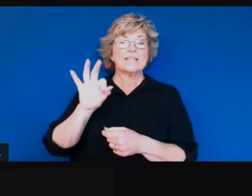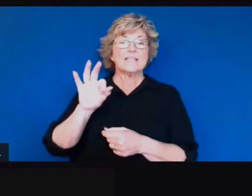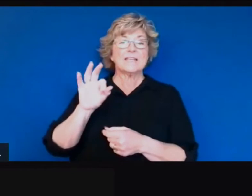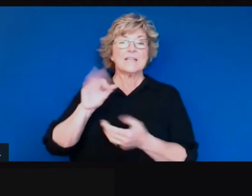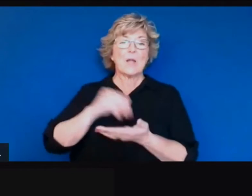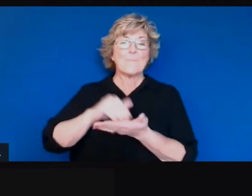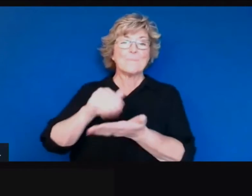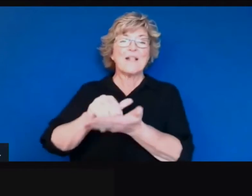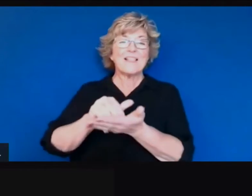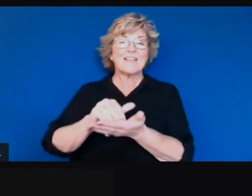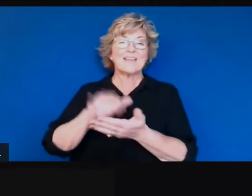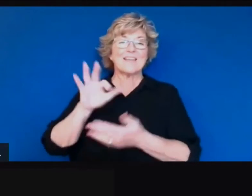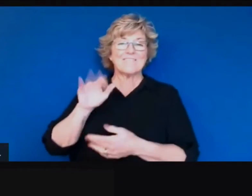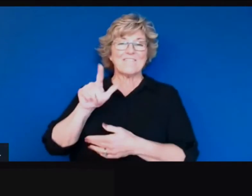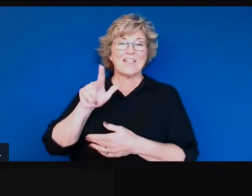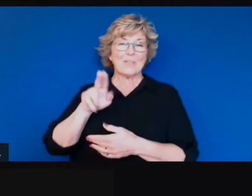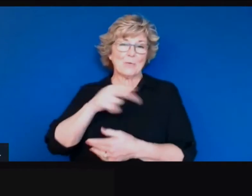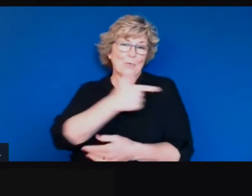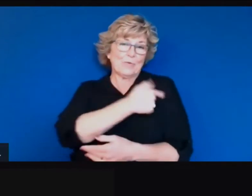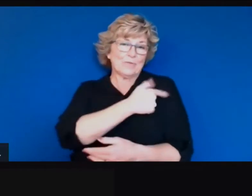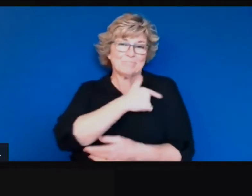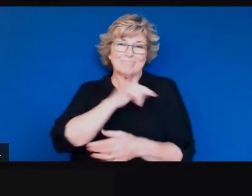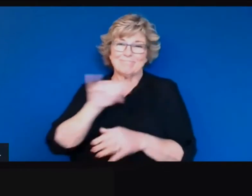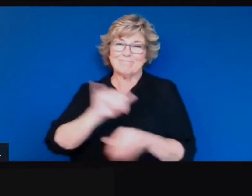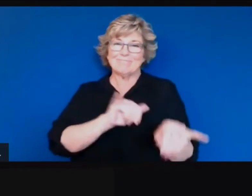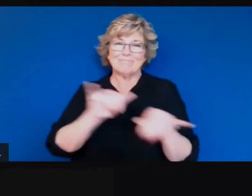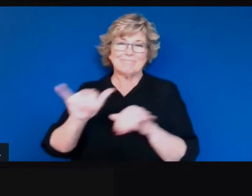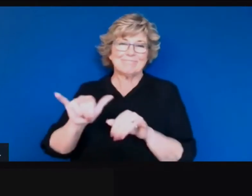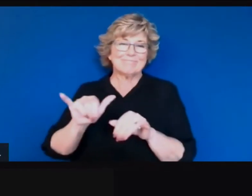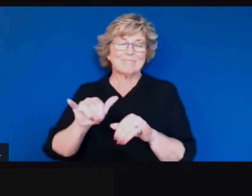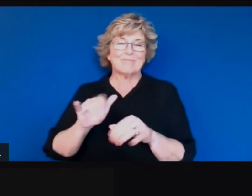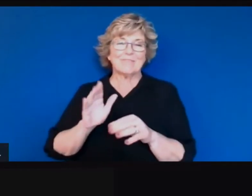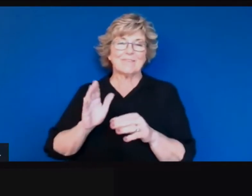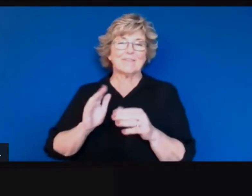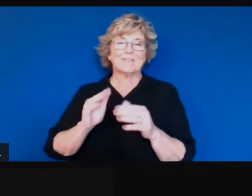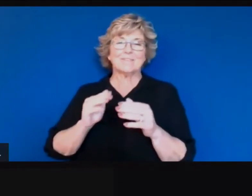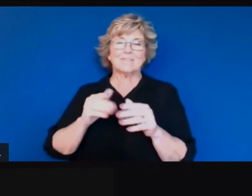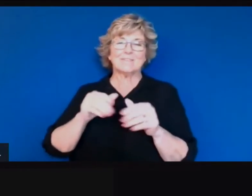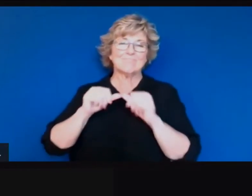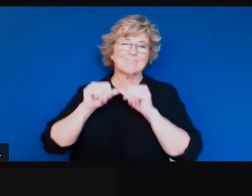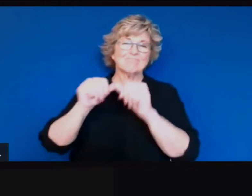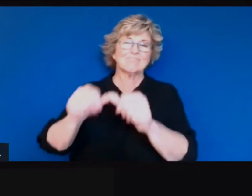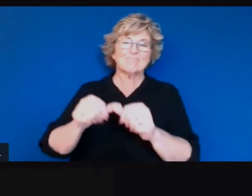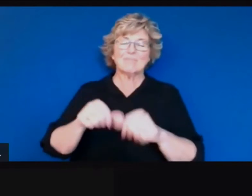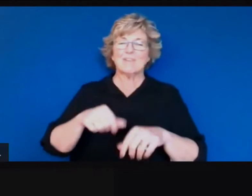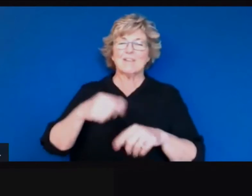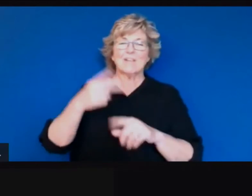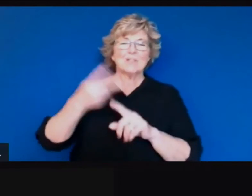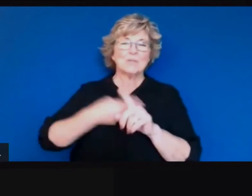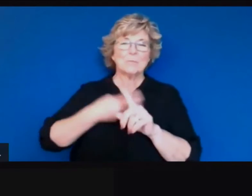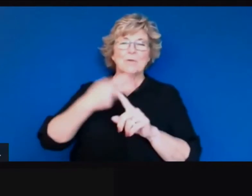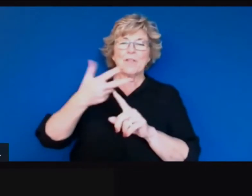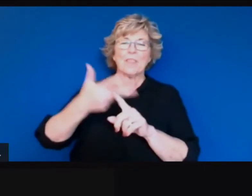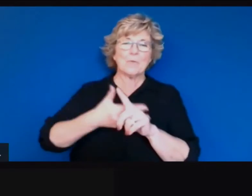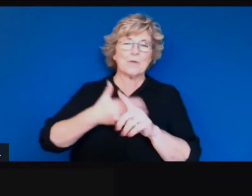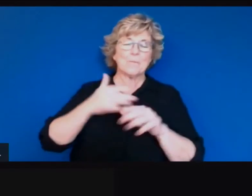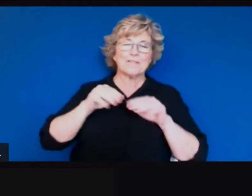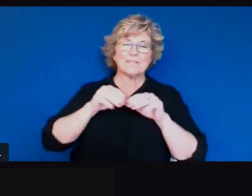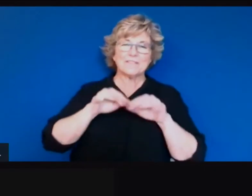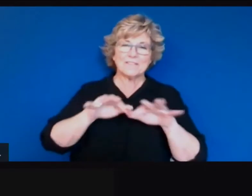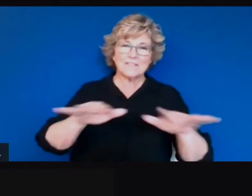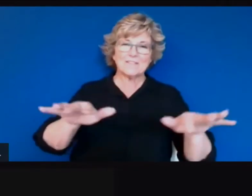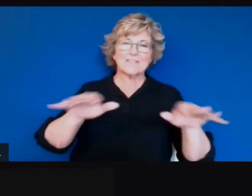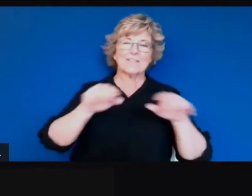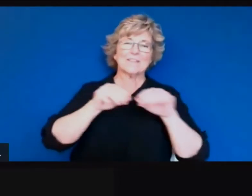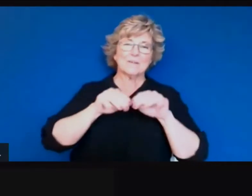annual basis. And that's typically done over 60, 90, maybe 100-day period each and every year in a concentrated and focused way.